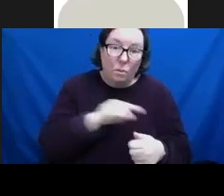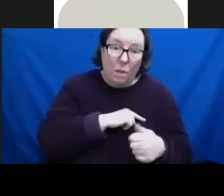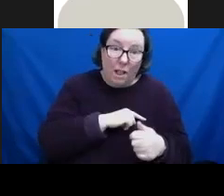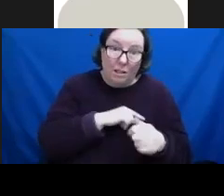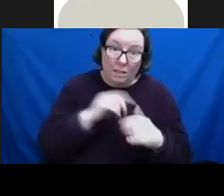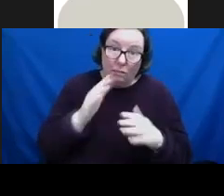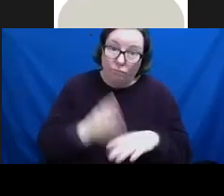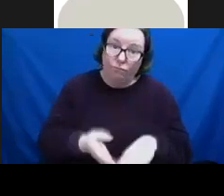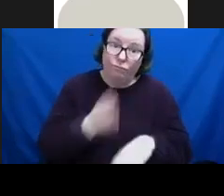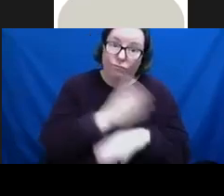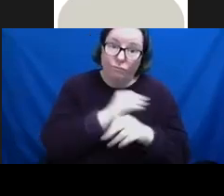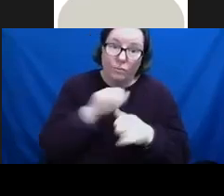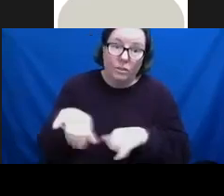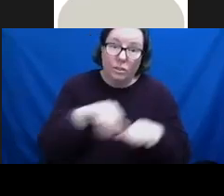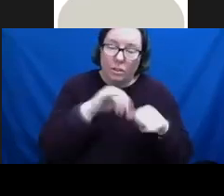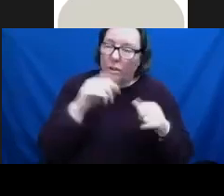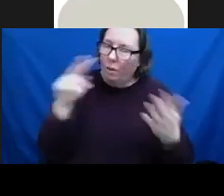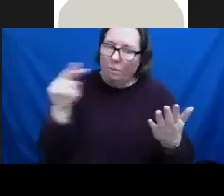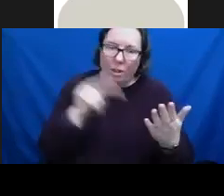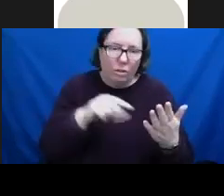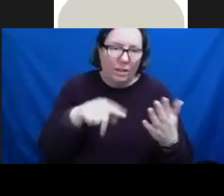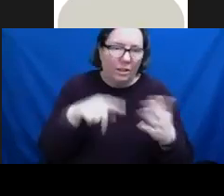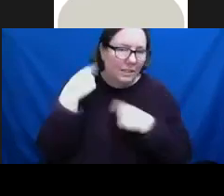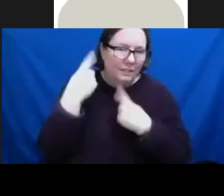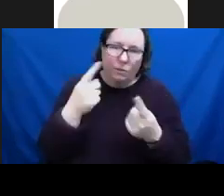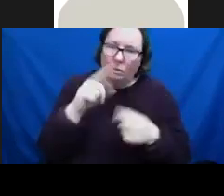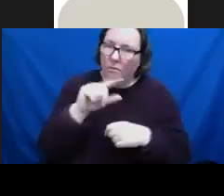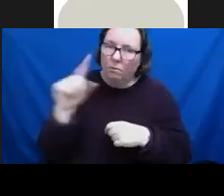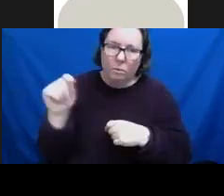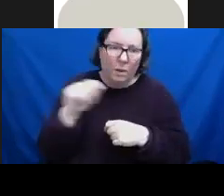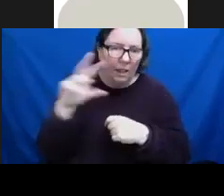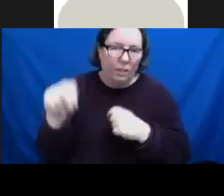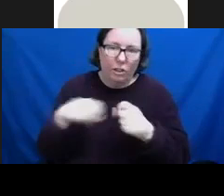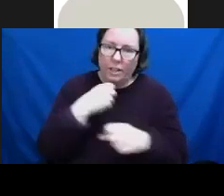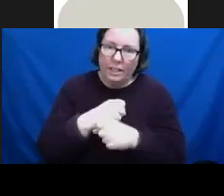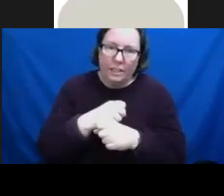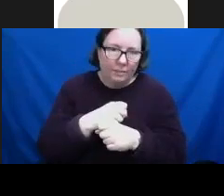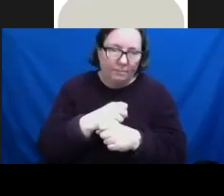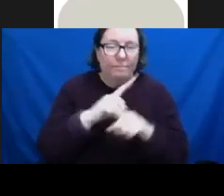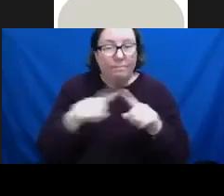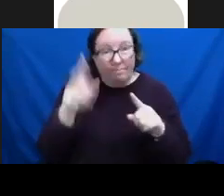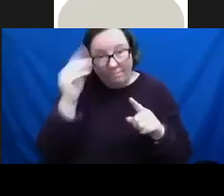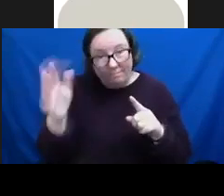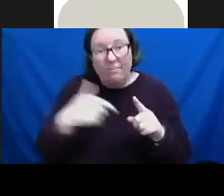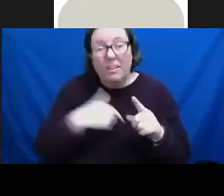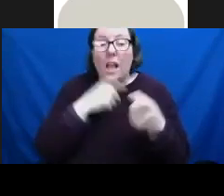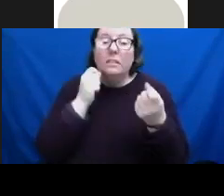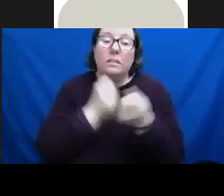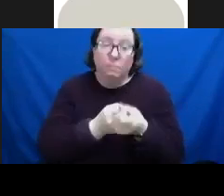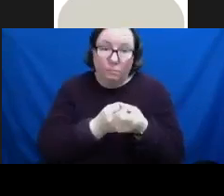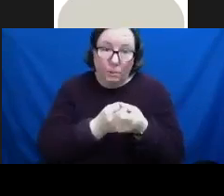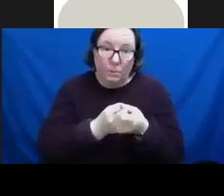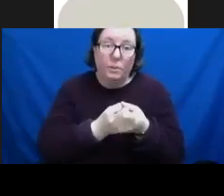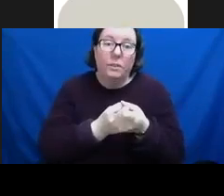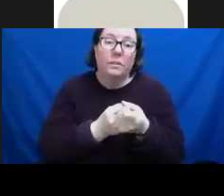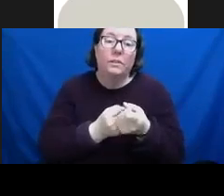is an issue that we have been looking at for decades. But I must say that I do support